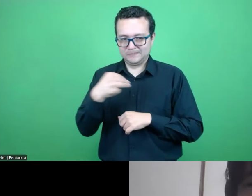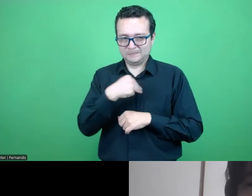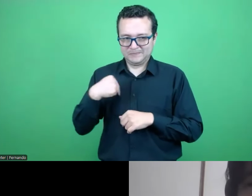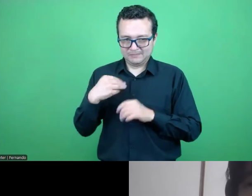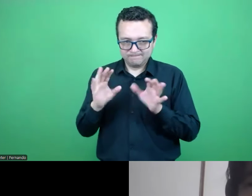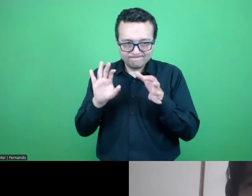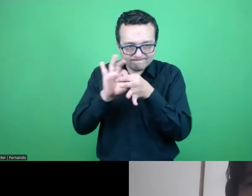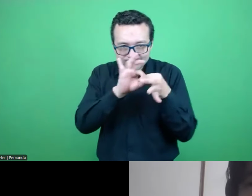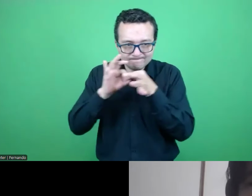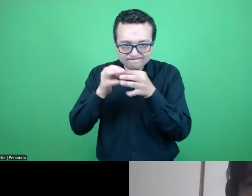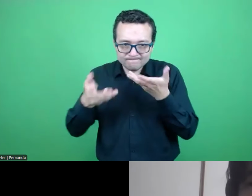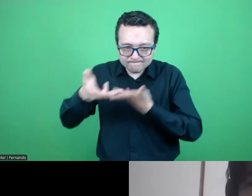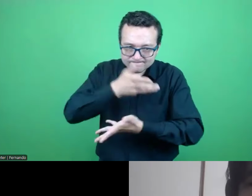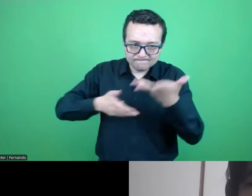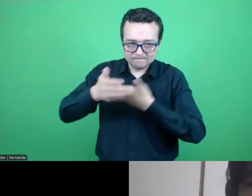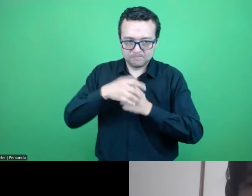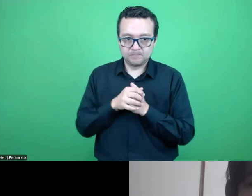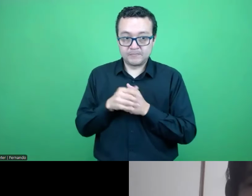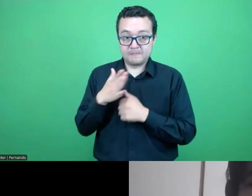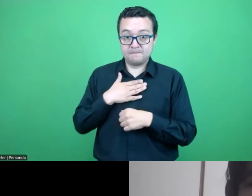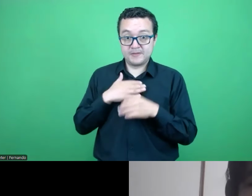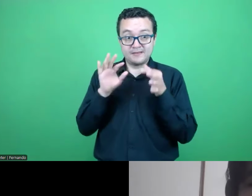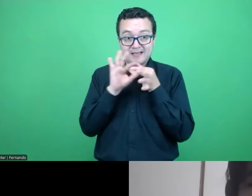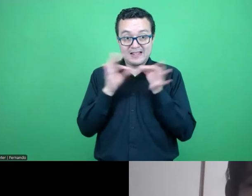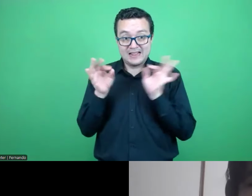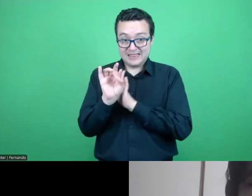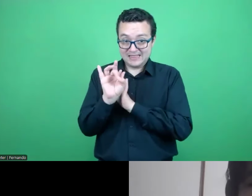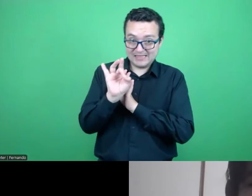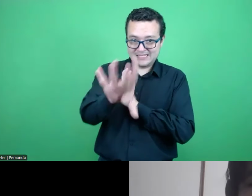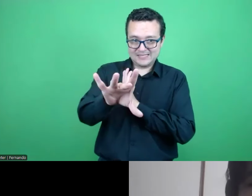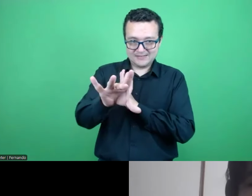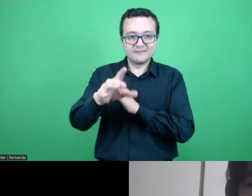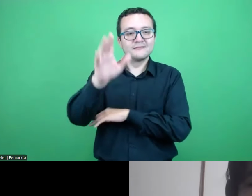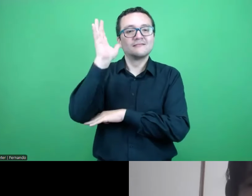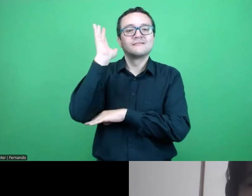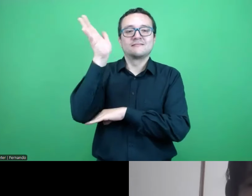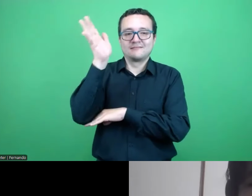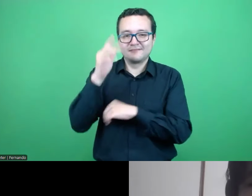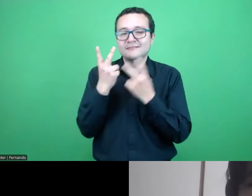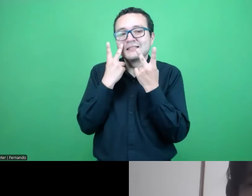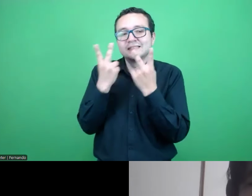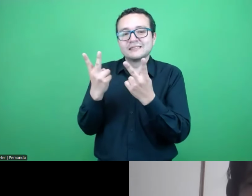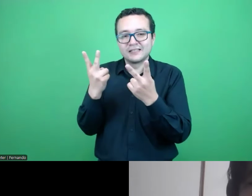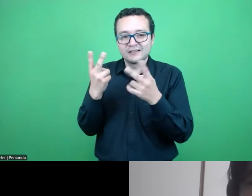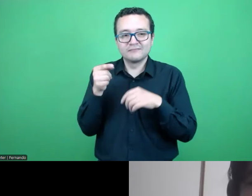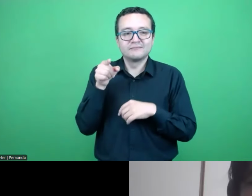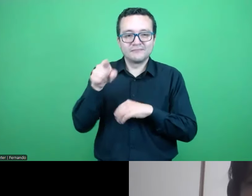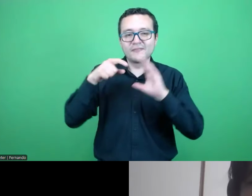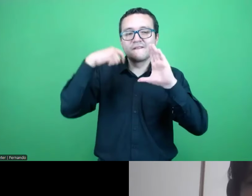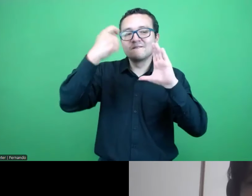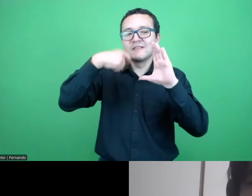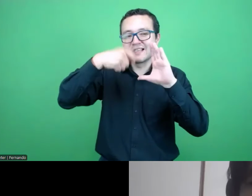after I speak so you can see the video of this charter. Key things what were discussed